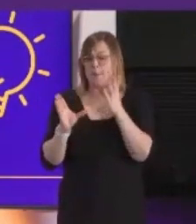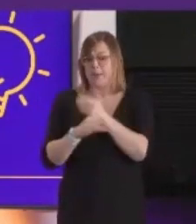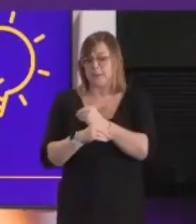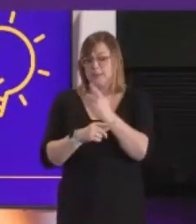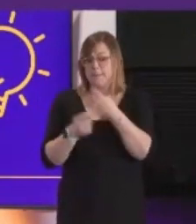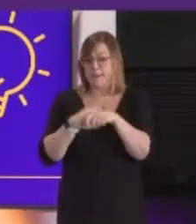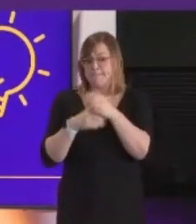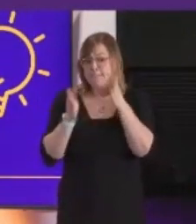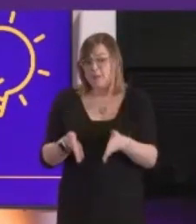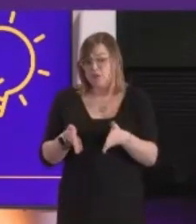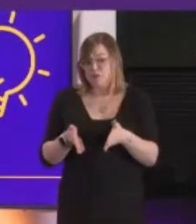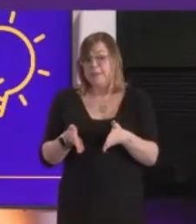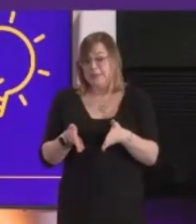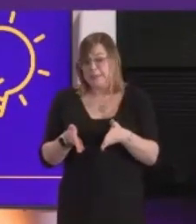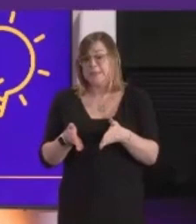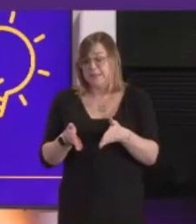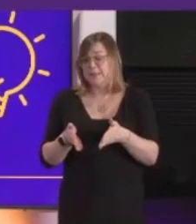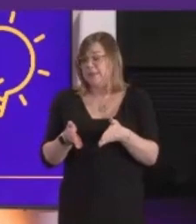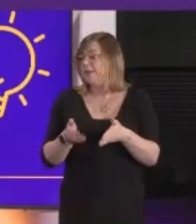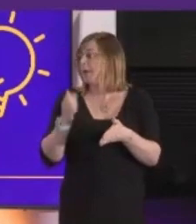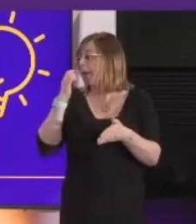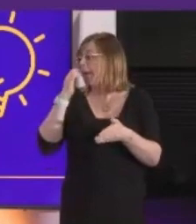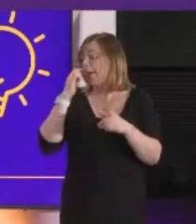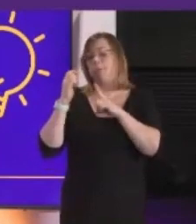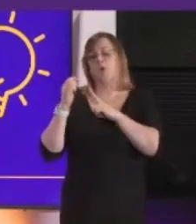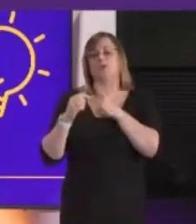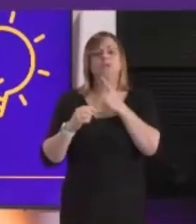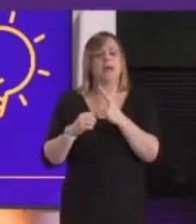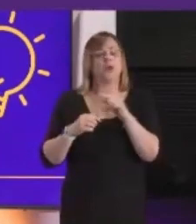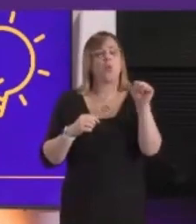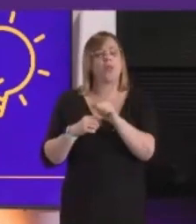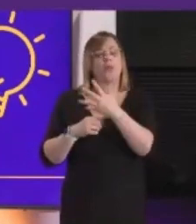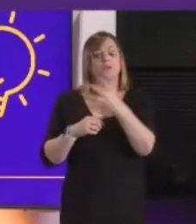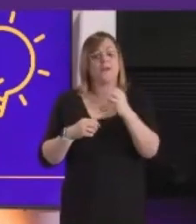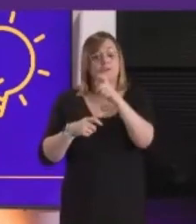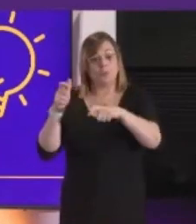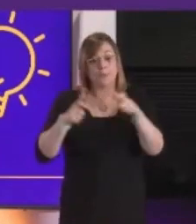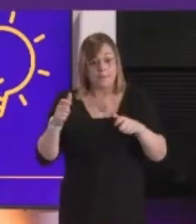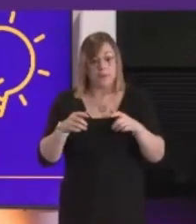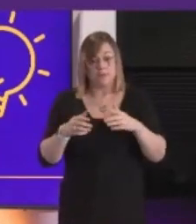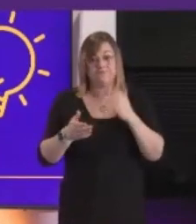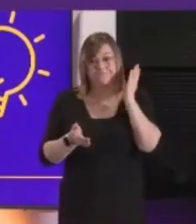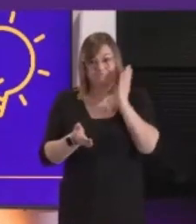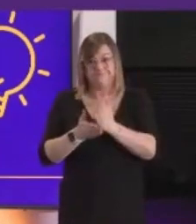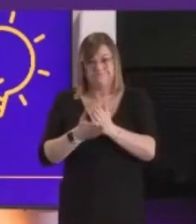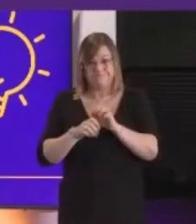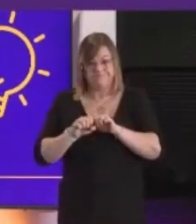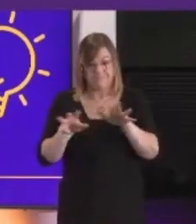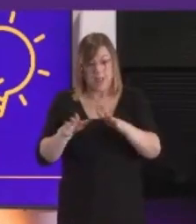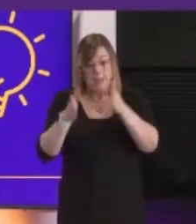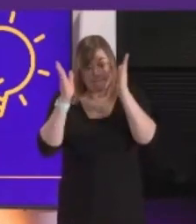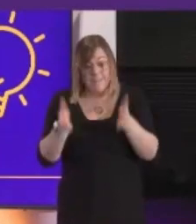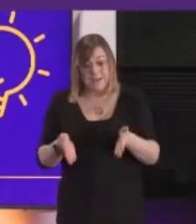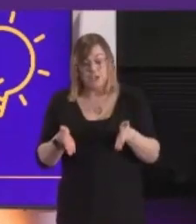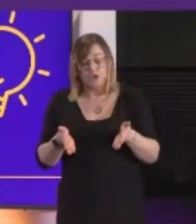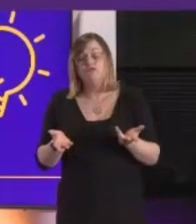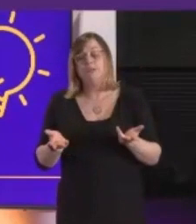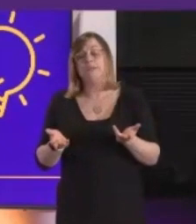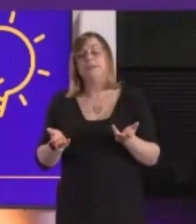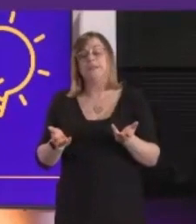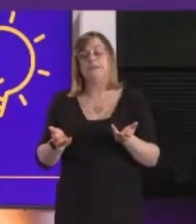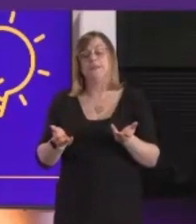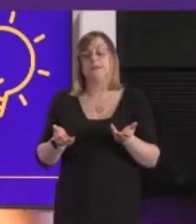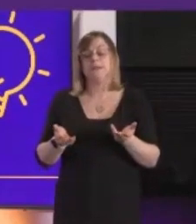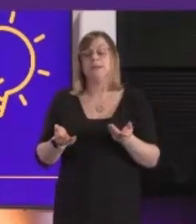become mandatory. Yes. Because you said 1,500, but you didn't say that is everybody. It's been actually made mandatory within the training. And obviously,